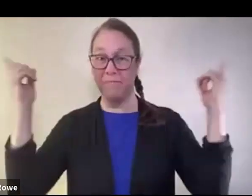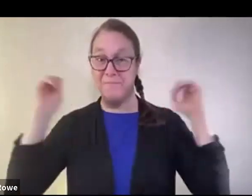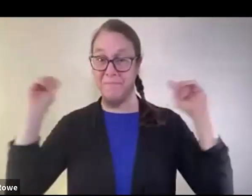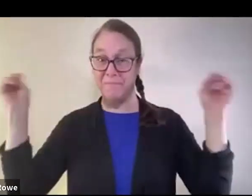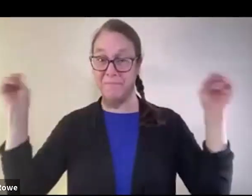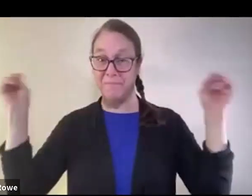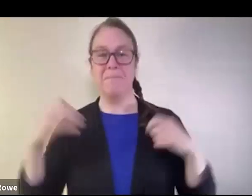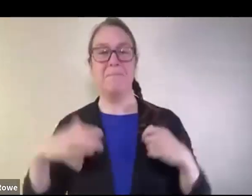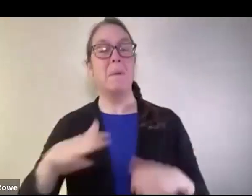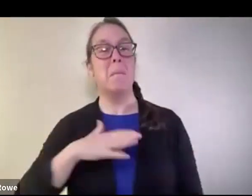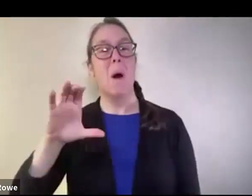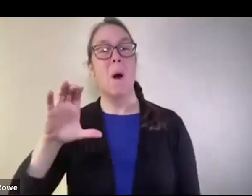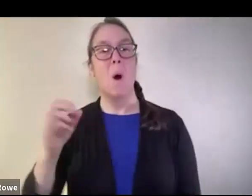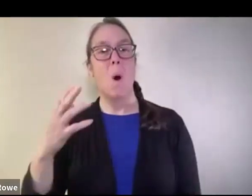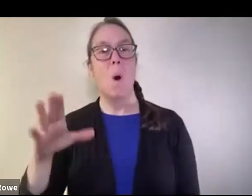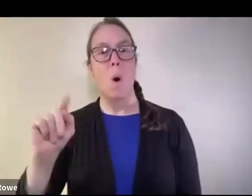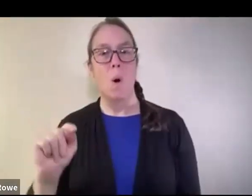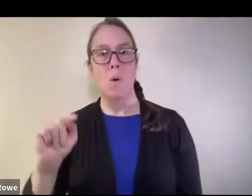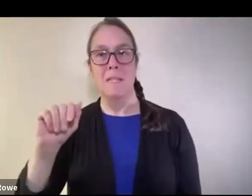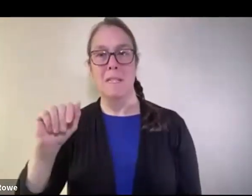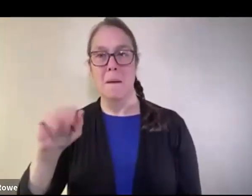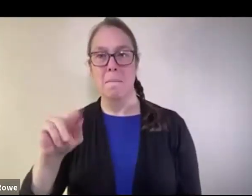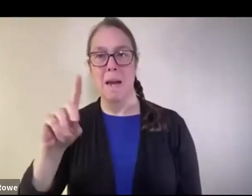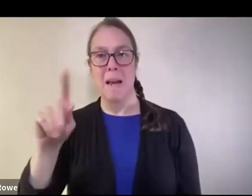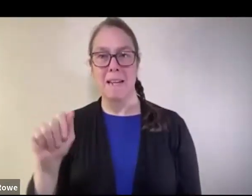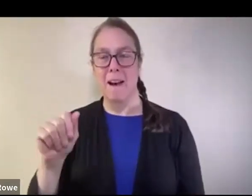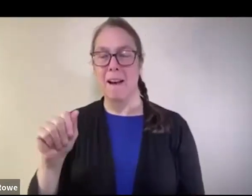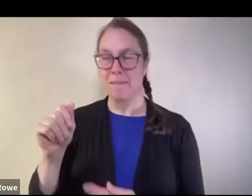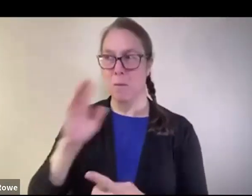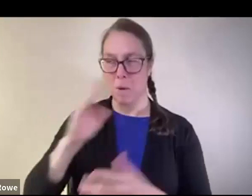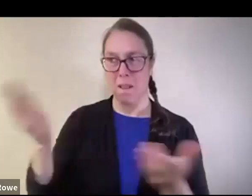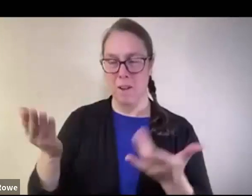my co-host, Amanda. I'm going to let her introduce herself.